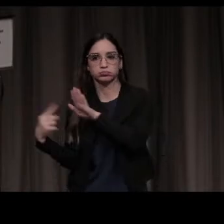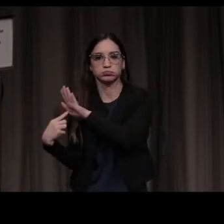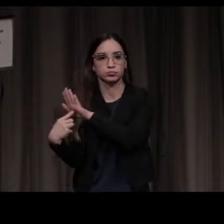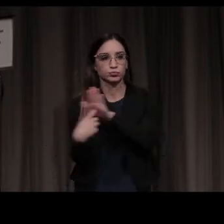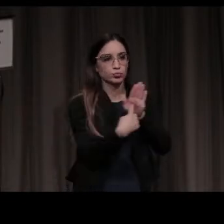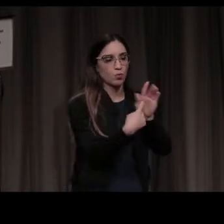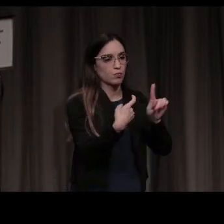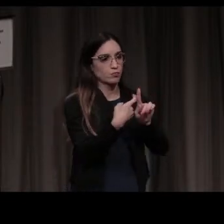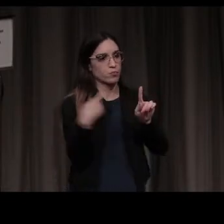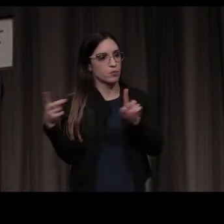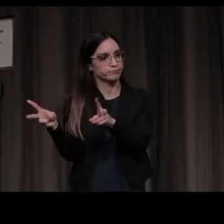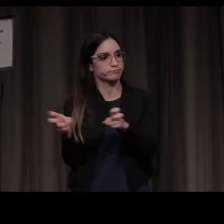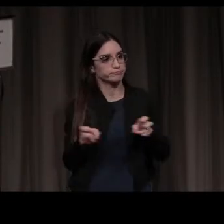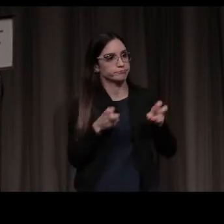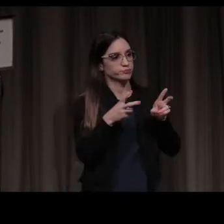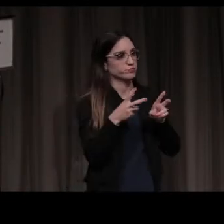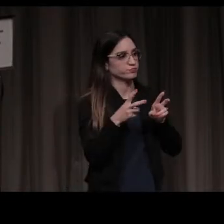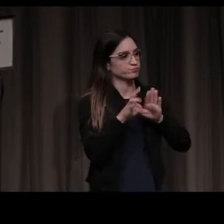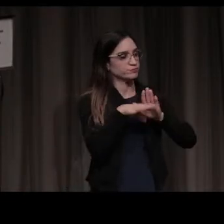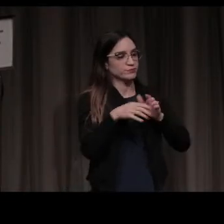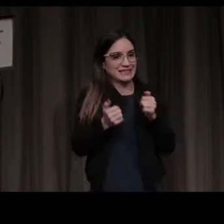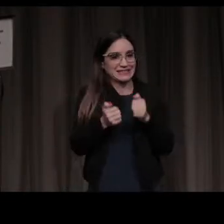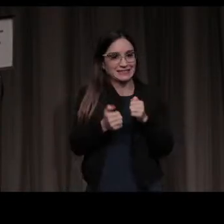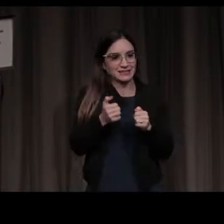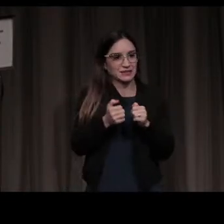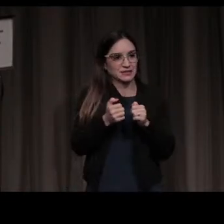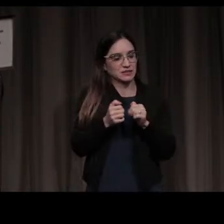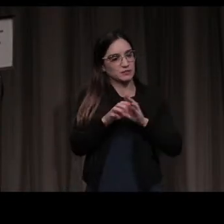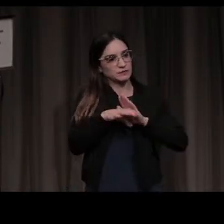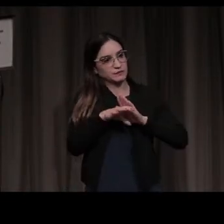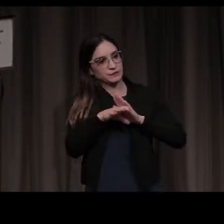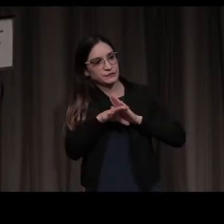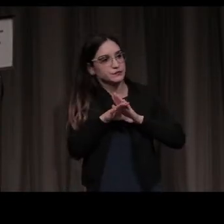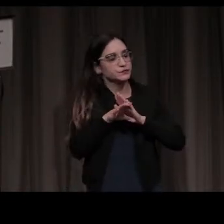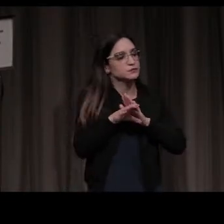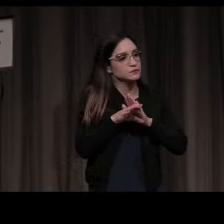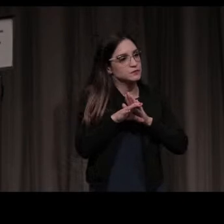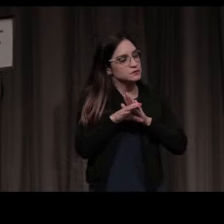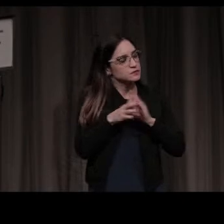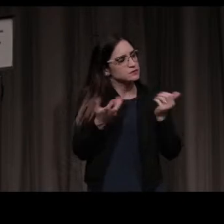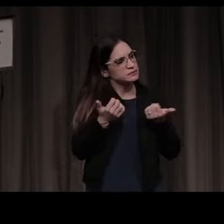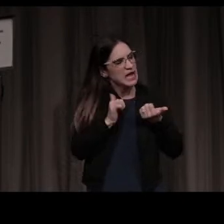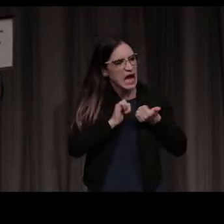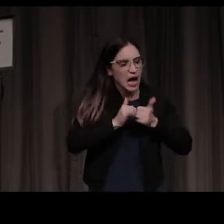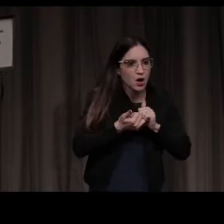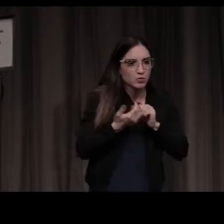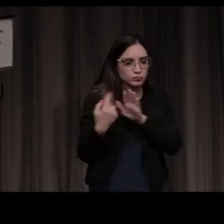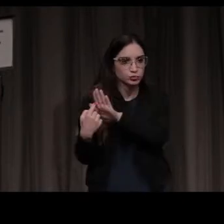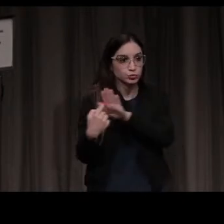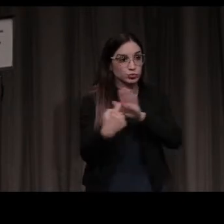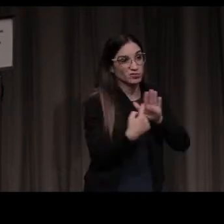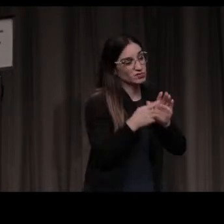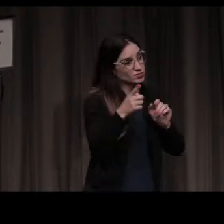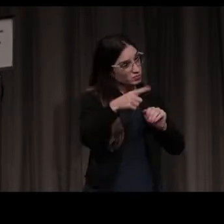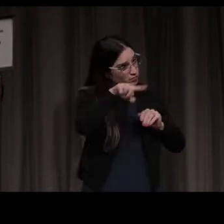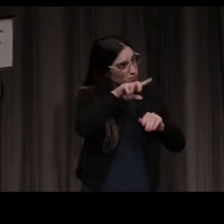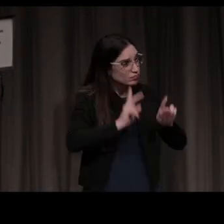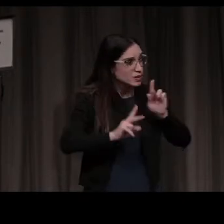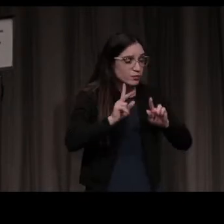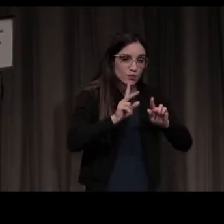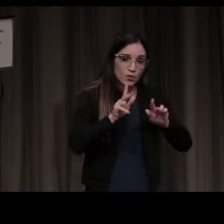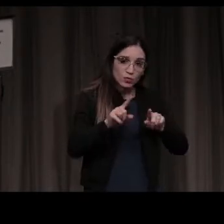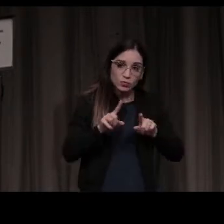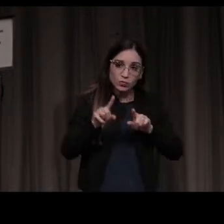games. How are the other ways that we're reclaiming space? Because what we're doing out there when it comes to the Everglades is not